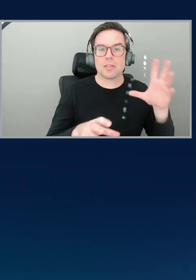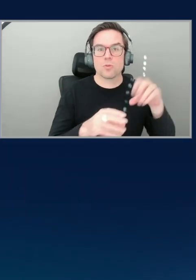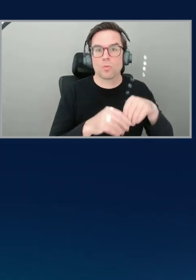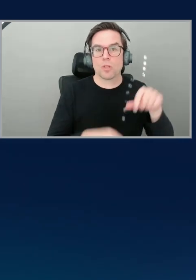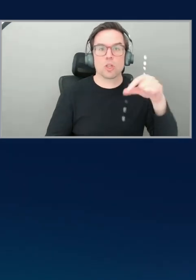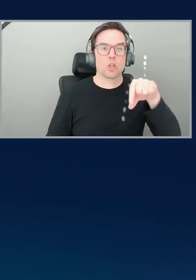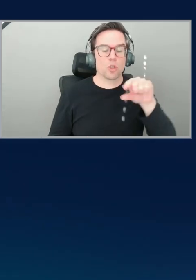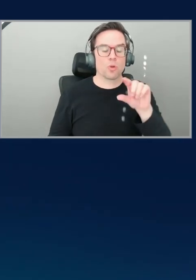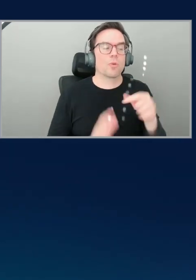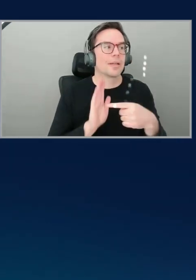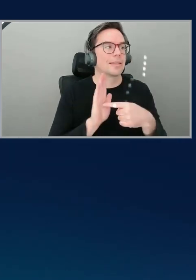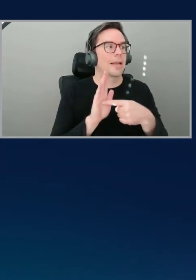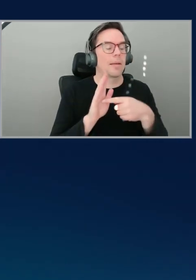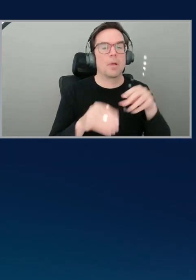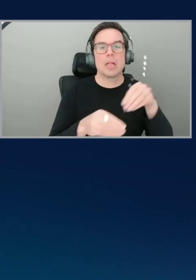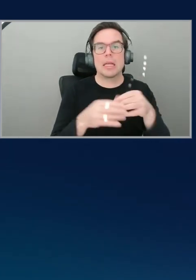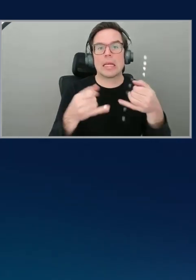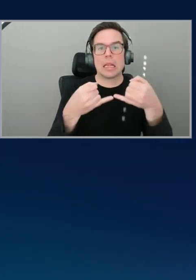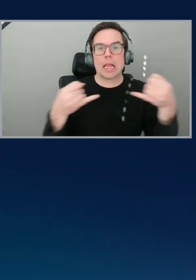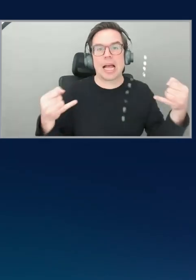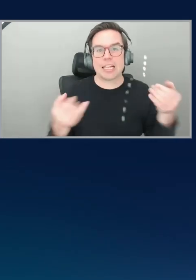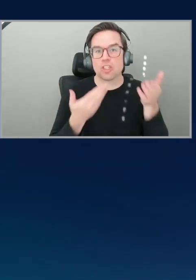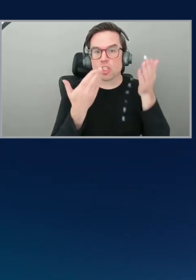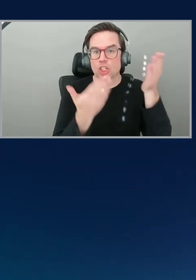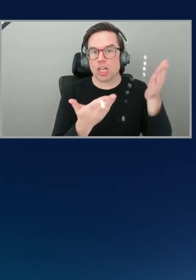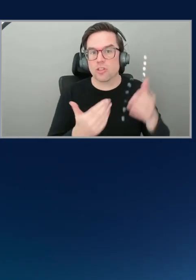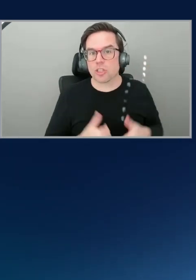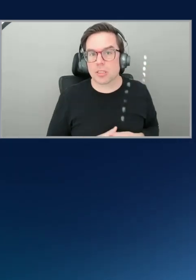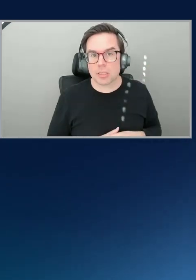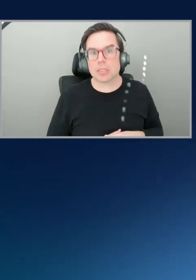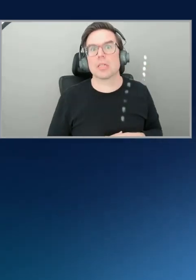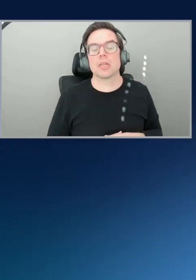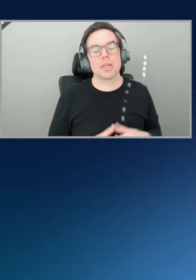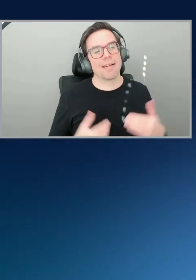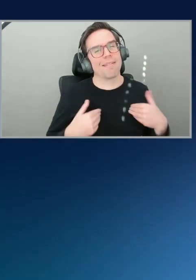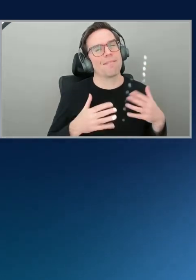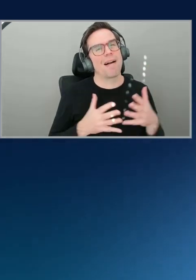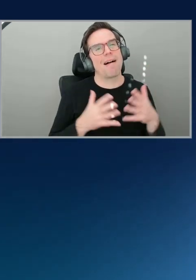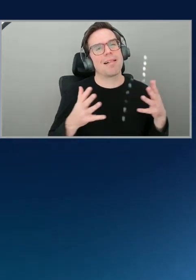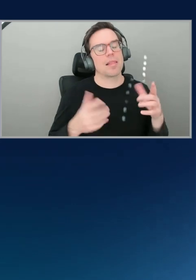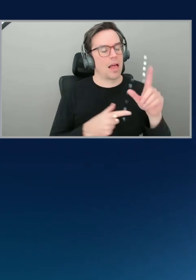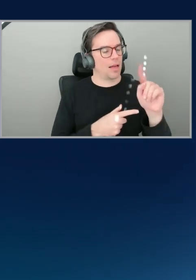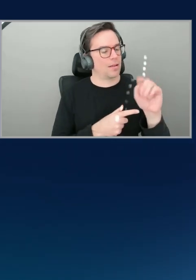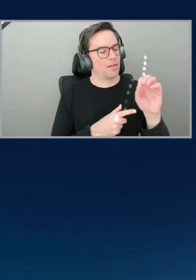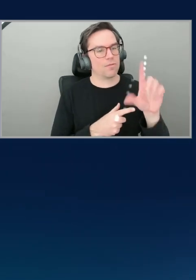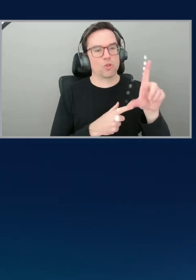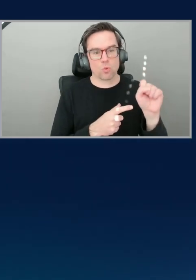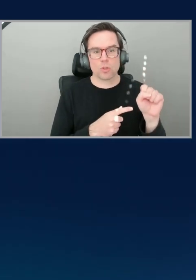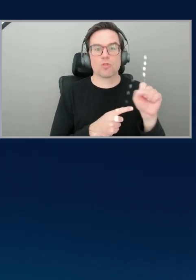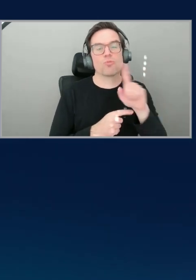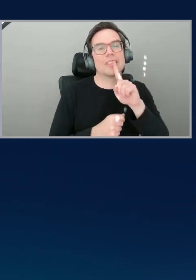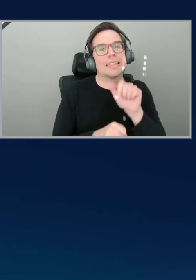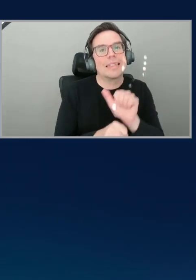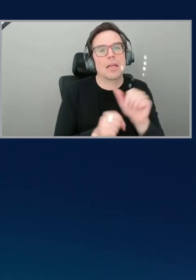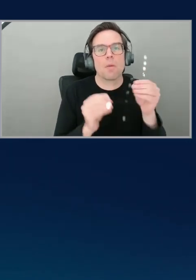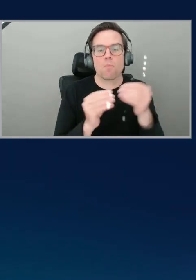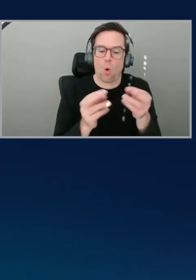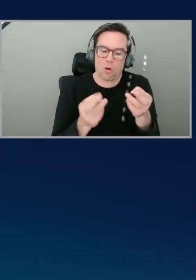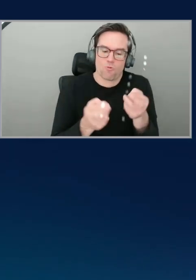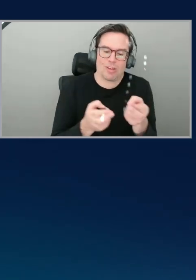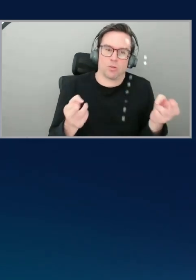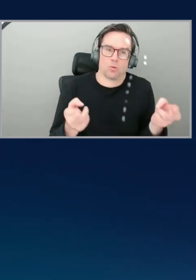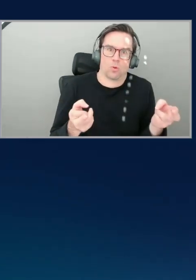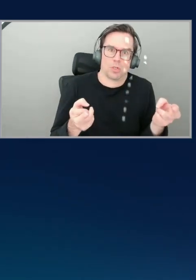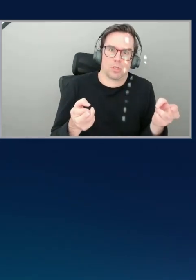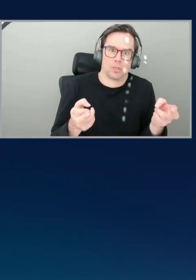suggestions. I think there's a lot of tools that are resources and can be used to get you that last % of the way there to a